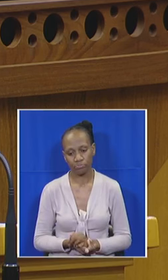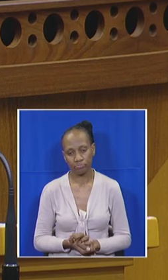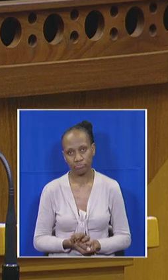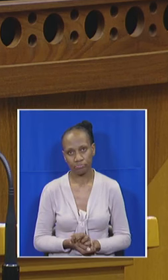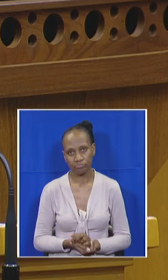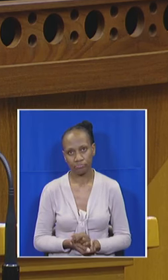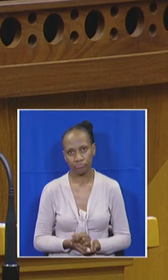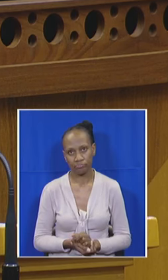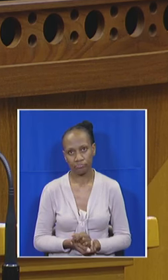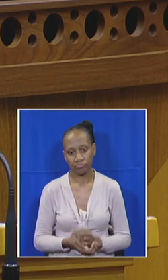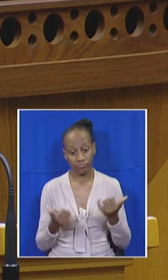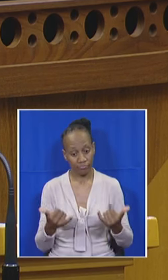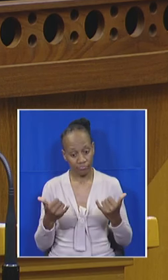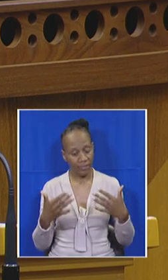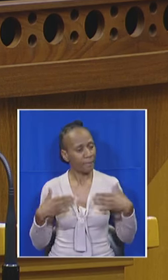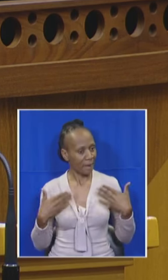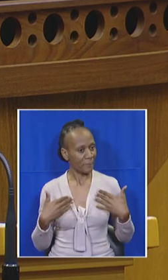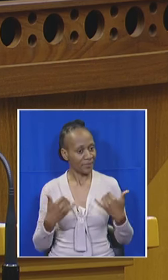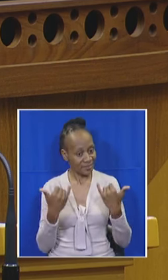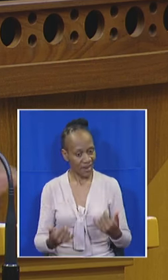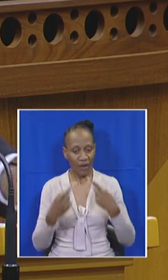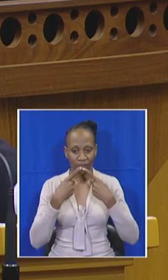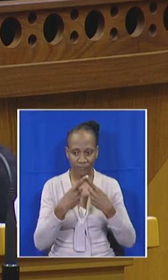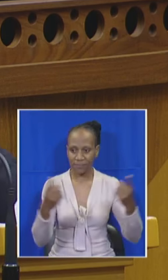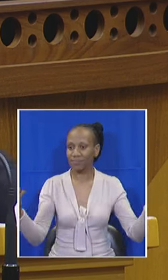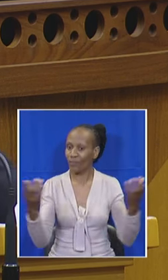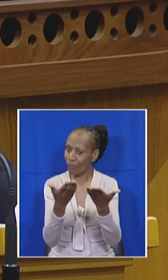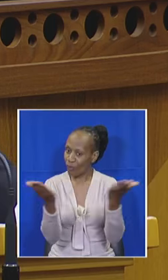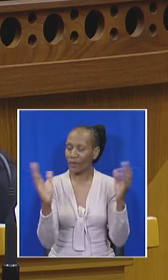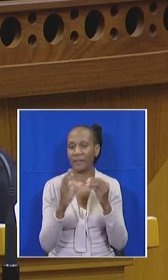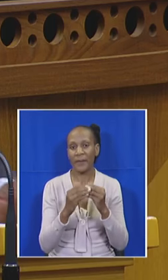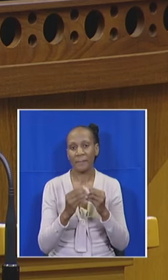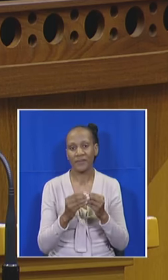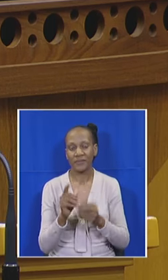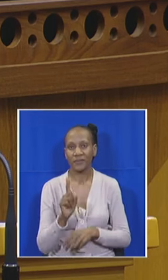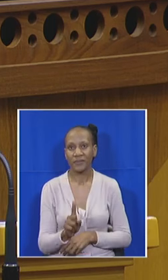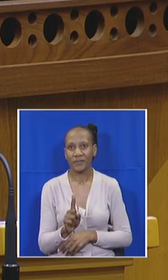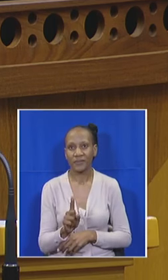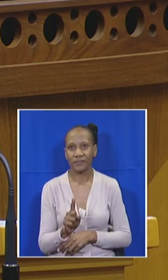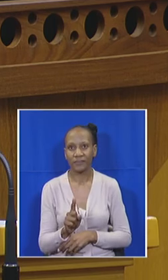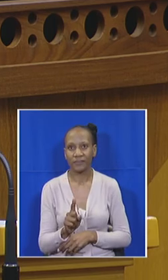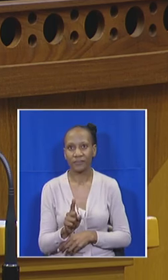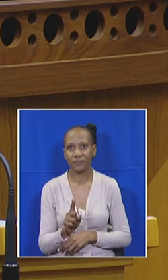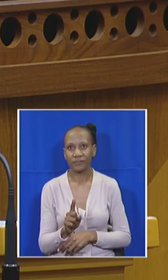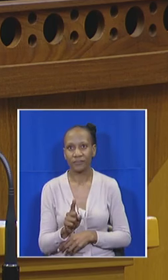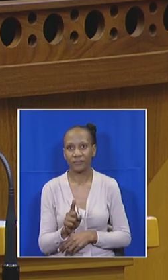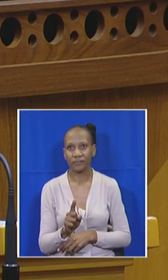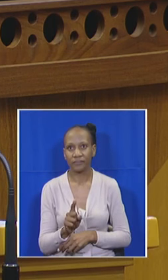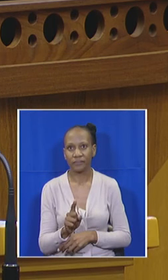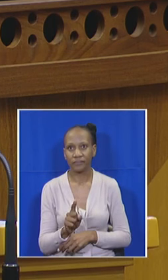I'm happy to announce, honorable members, that it shall be